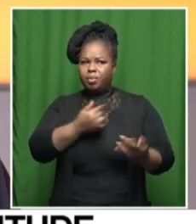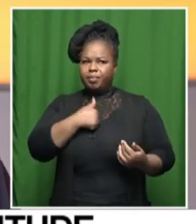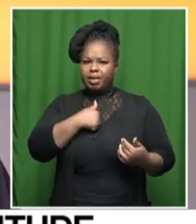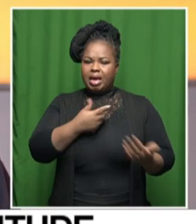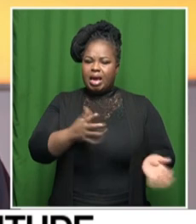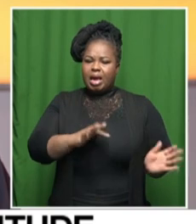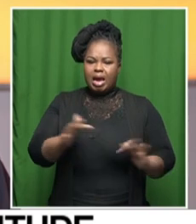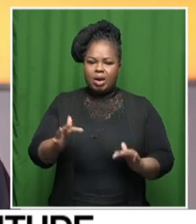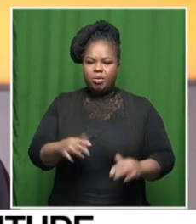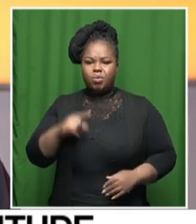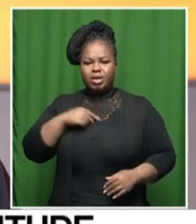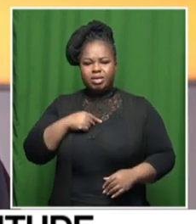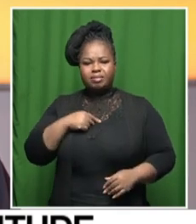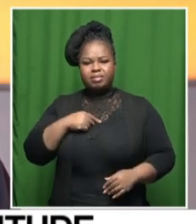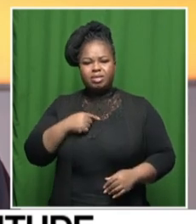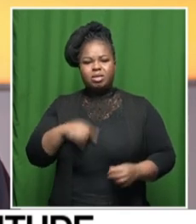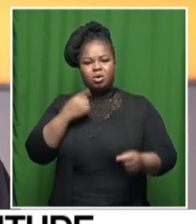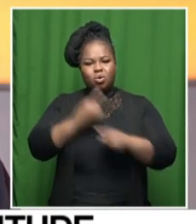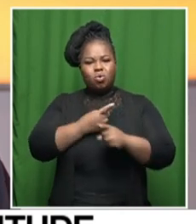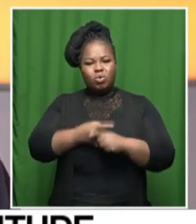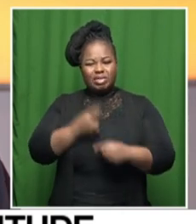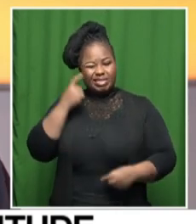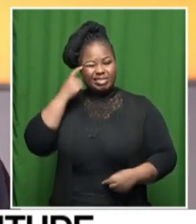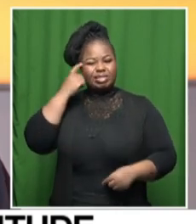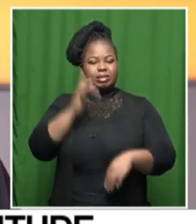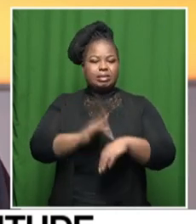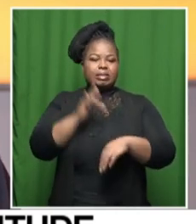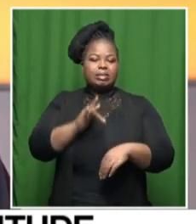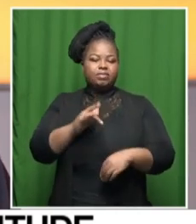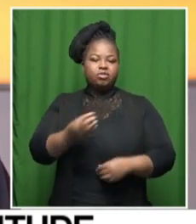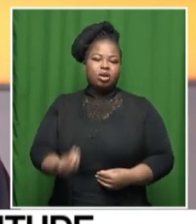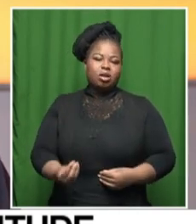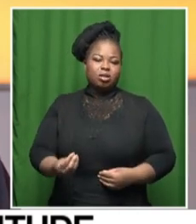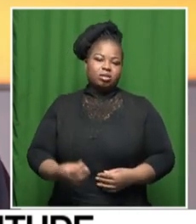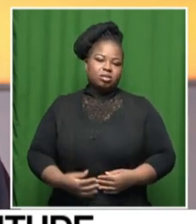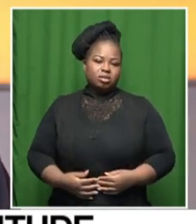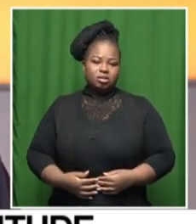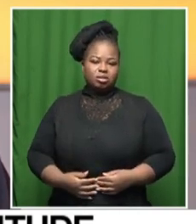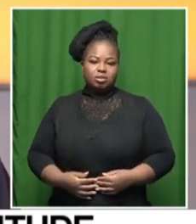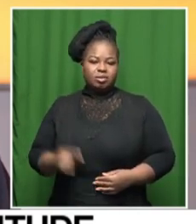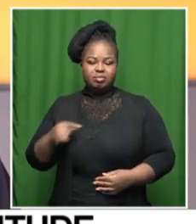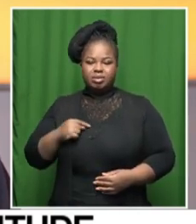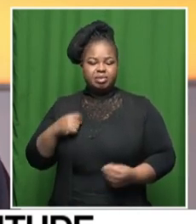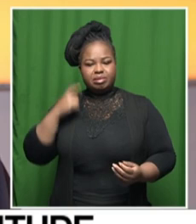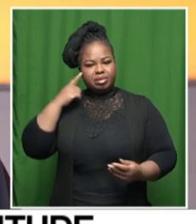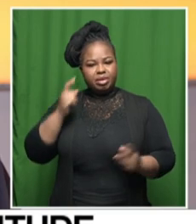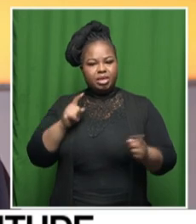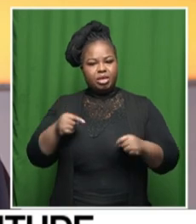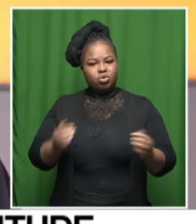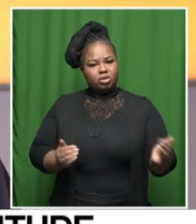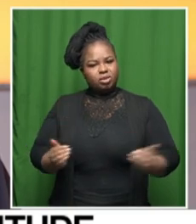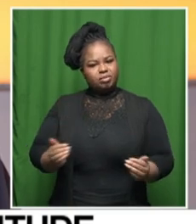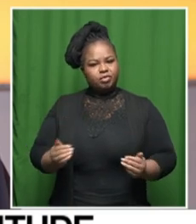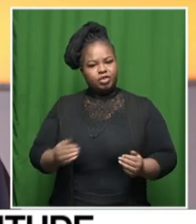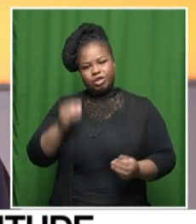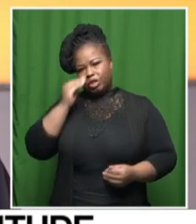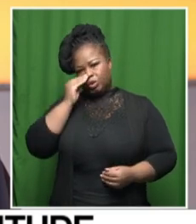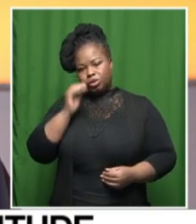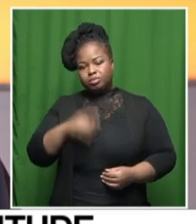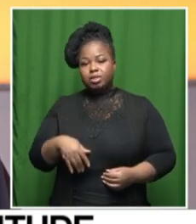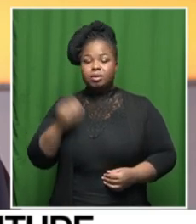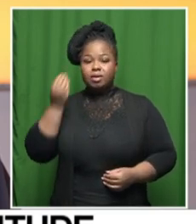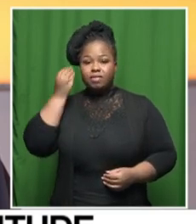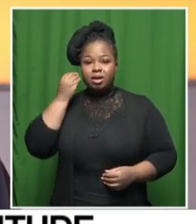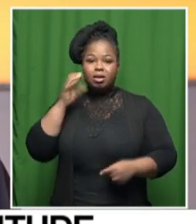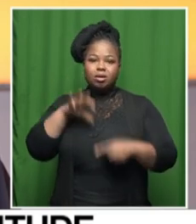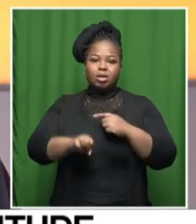me because I was always considered as the most sensitive child, that I wouldn't be able to handle the news and so on. So how I